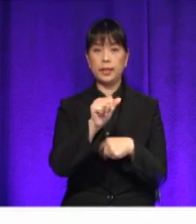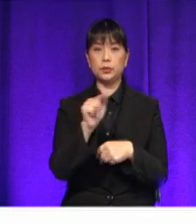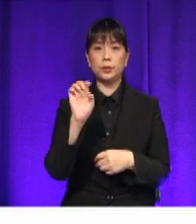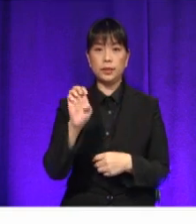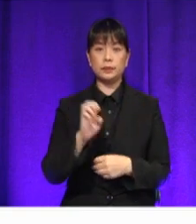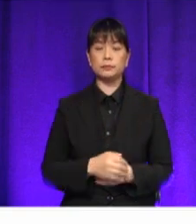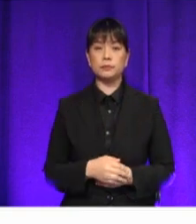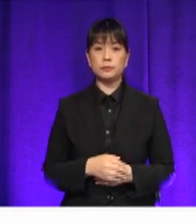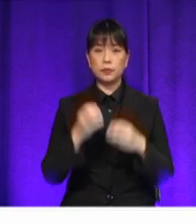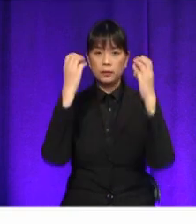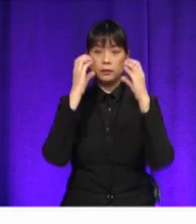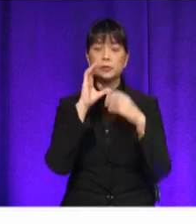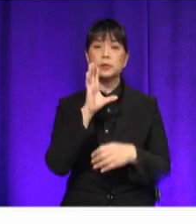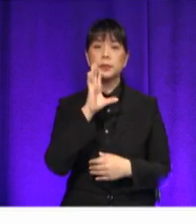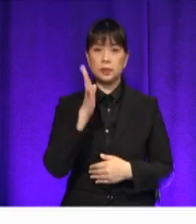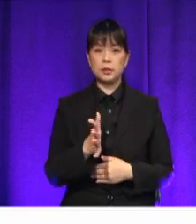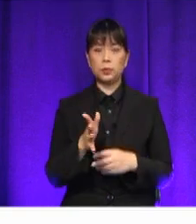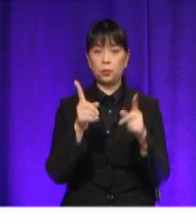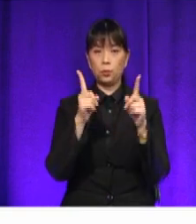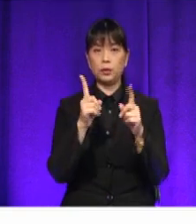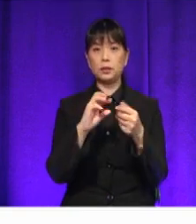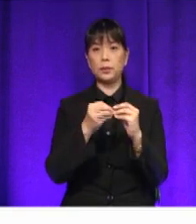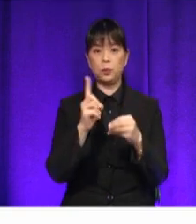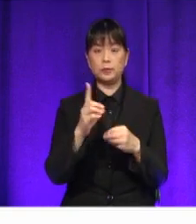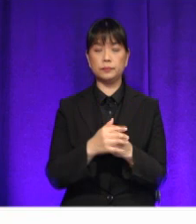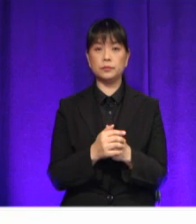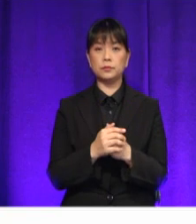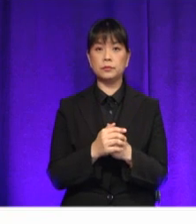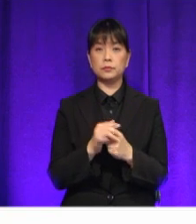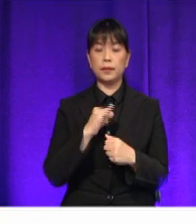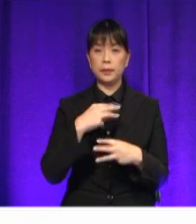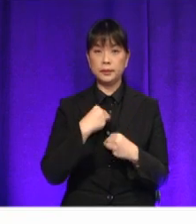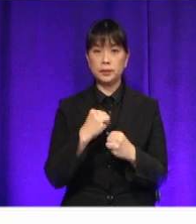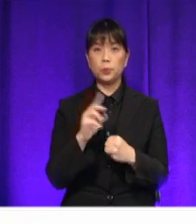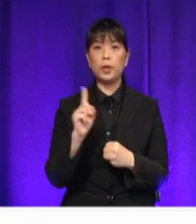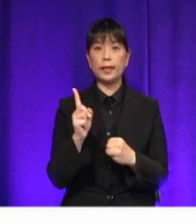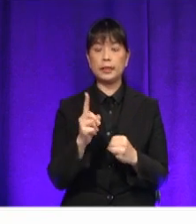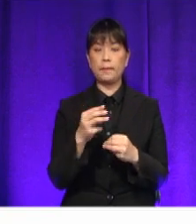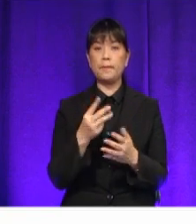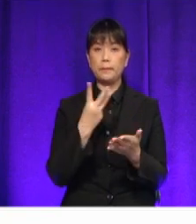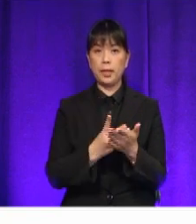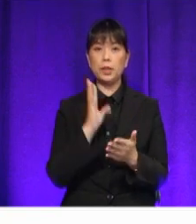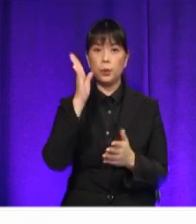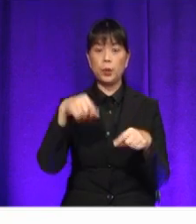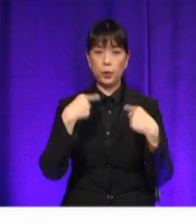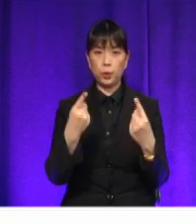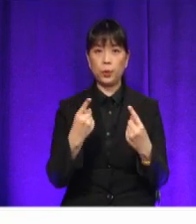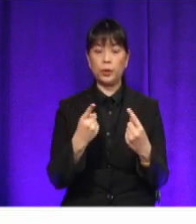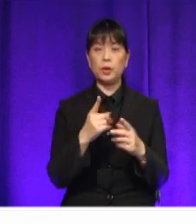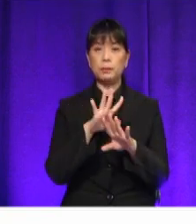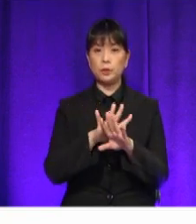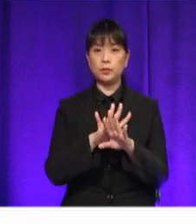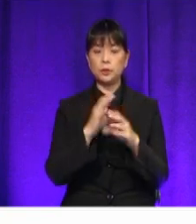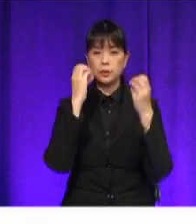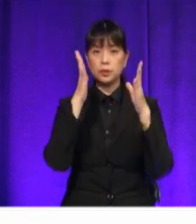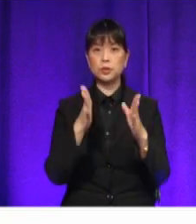Speaker 1. I'm really interested in finding out where the money will go. Most of the teachers seem to think that the money